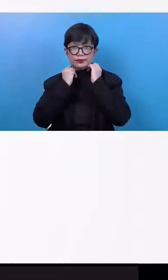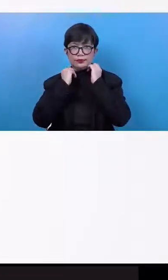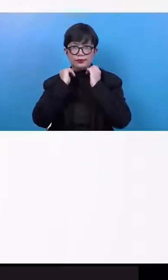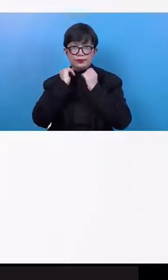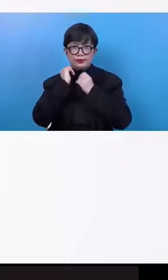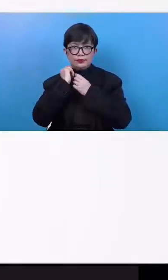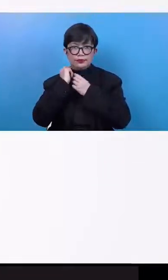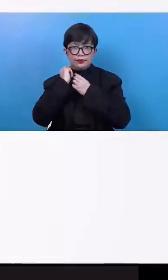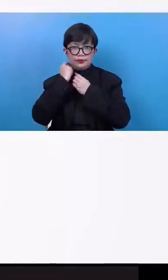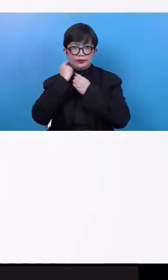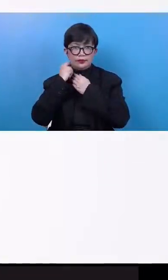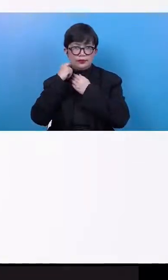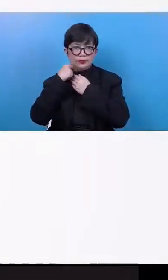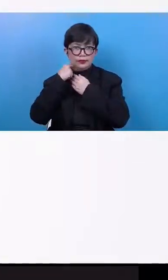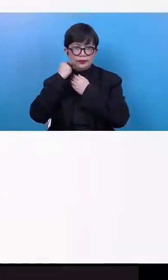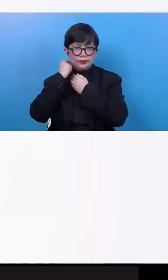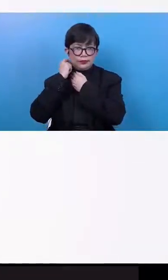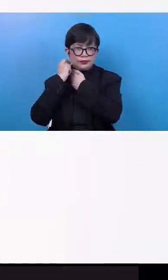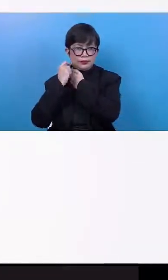Thank you.